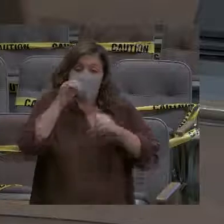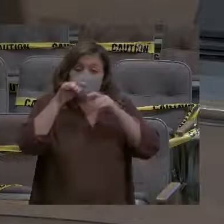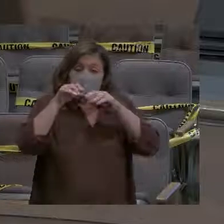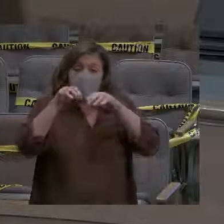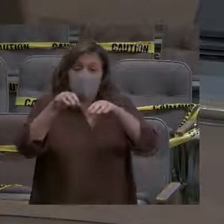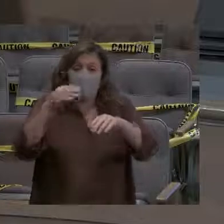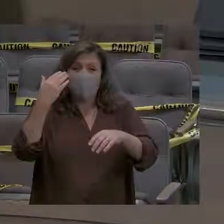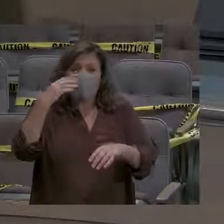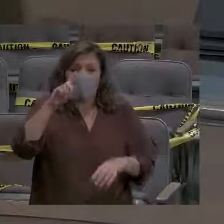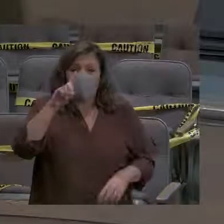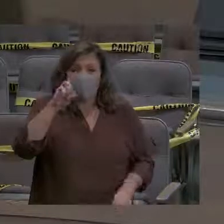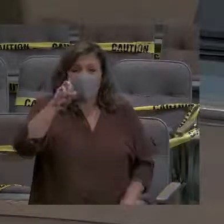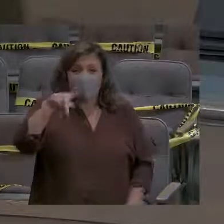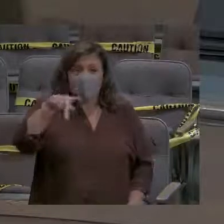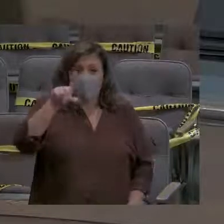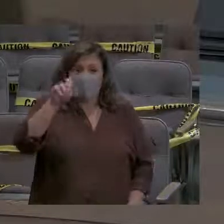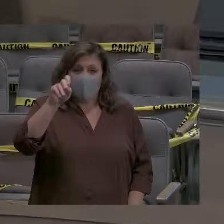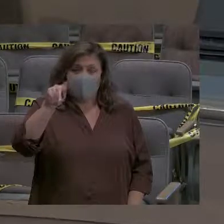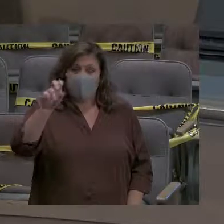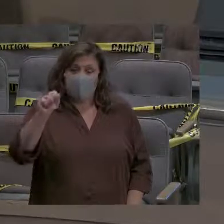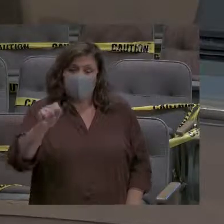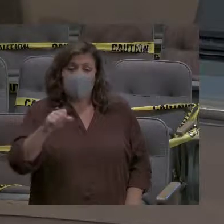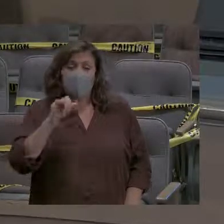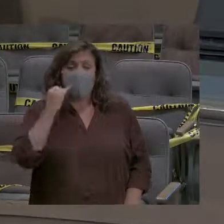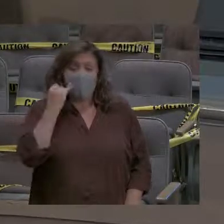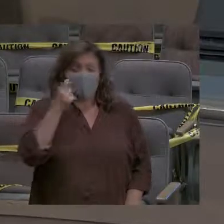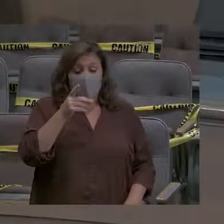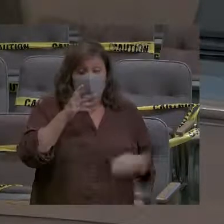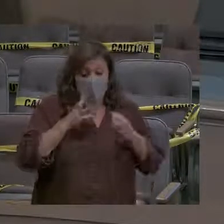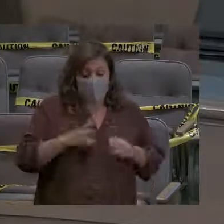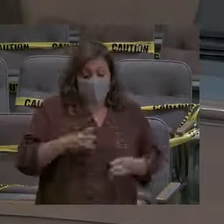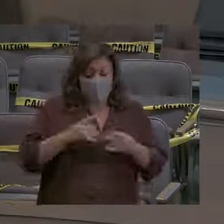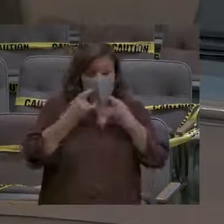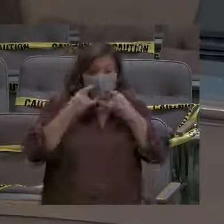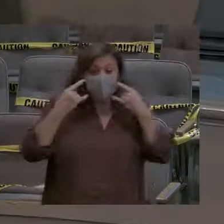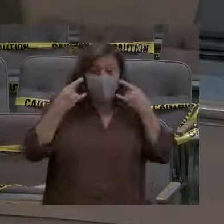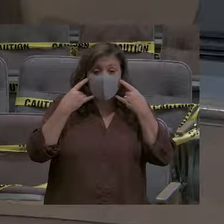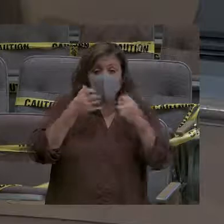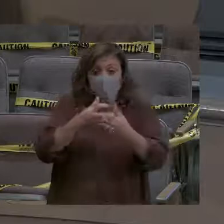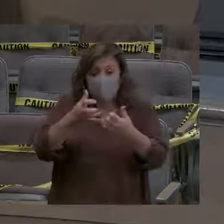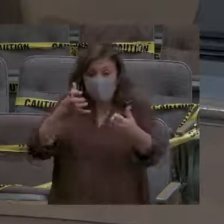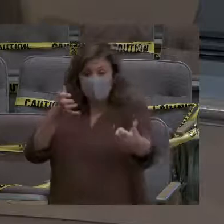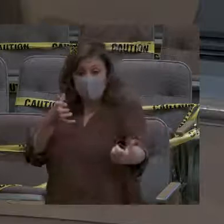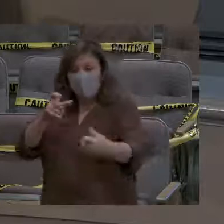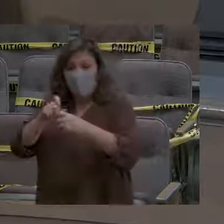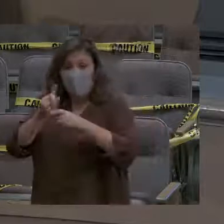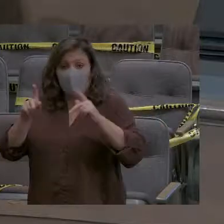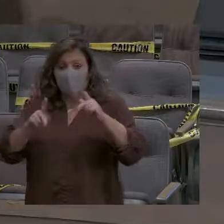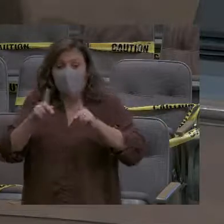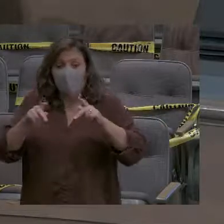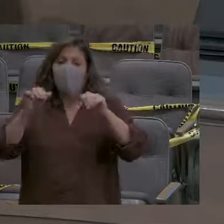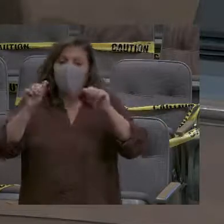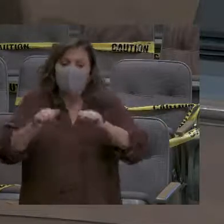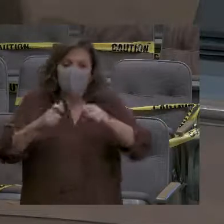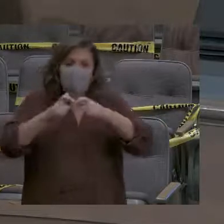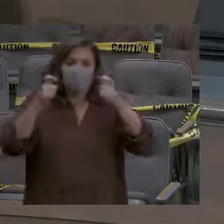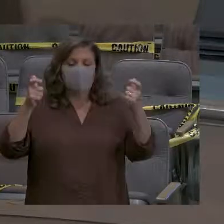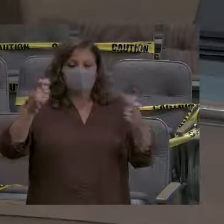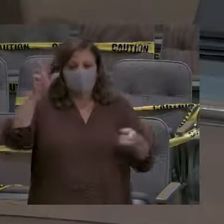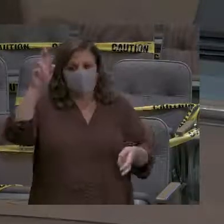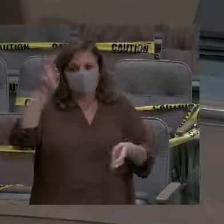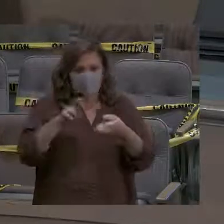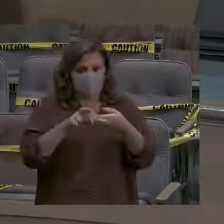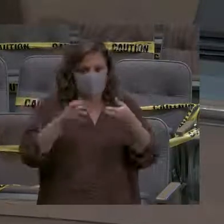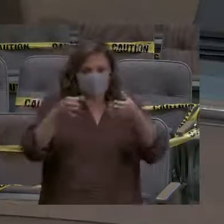droplets. Wearing a mask and maintaining social distancing can dramatically reduce the chances of transmission and